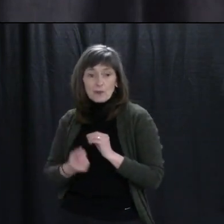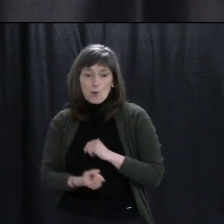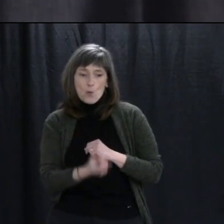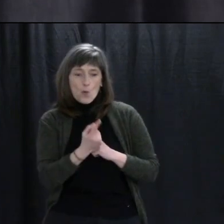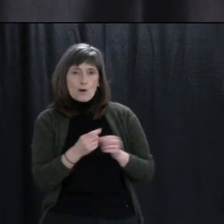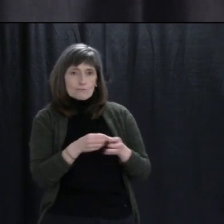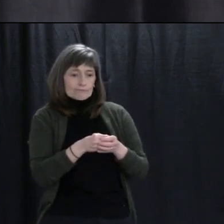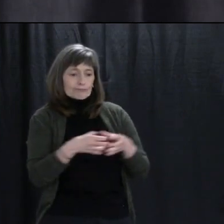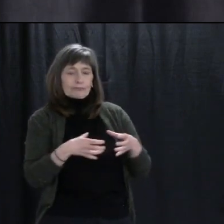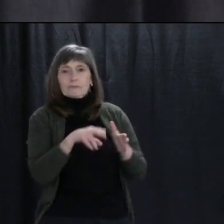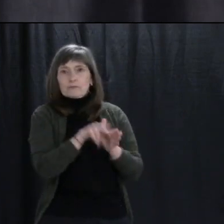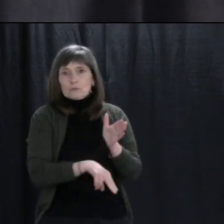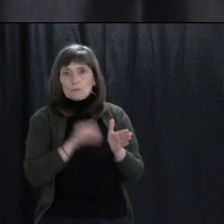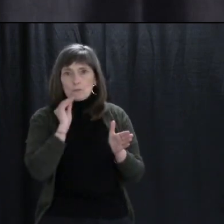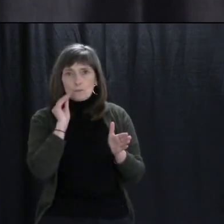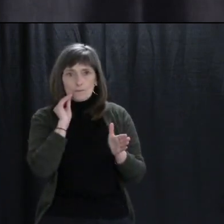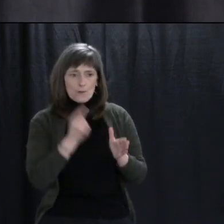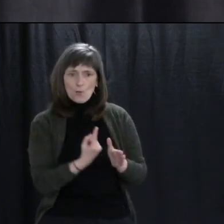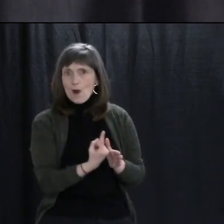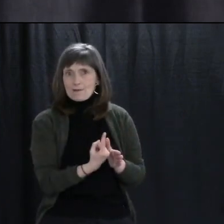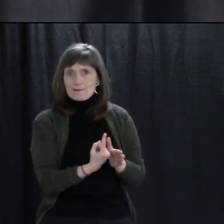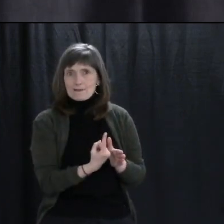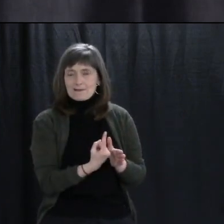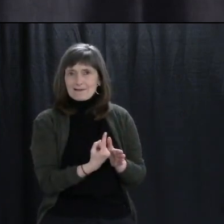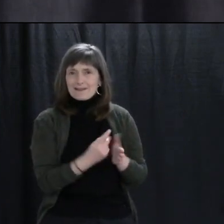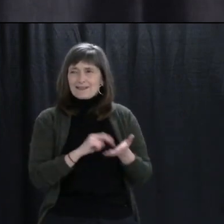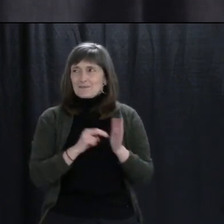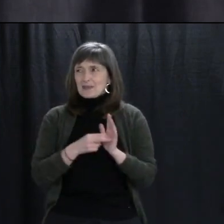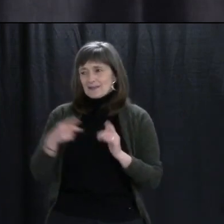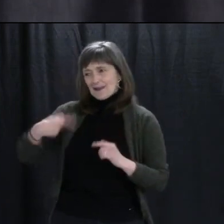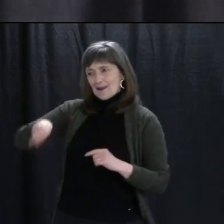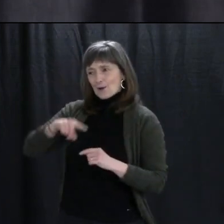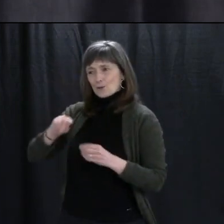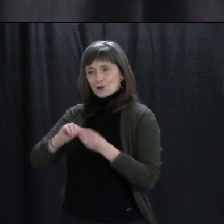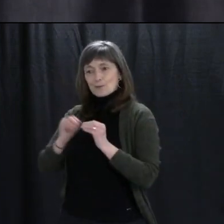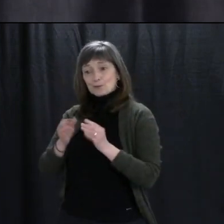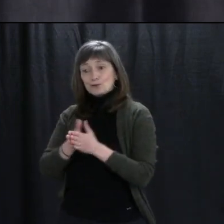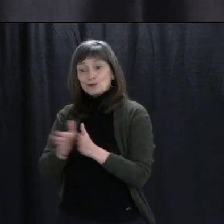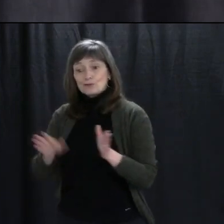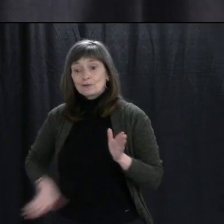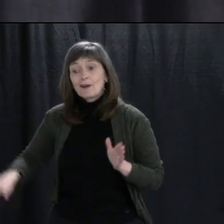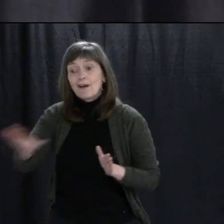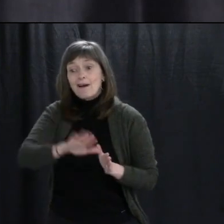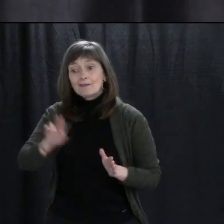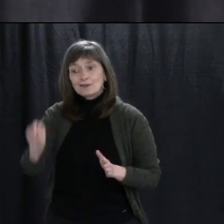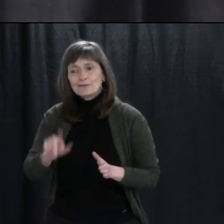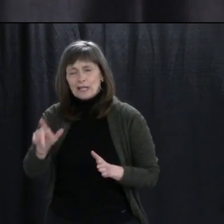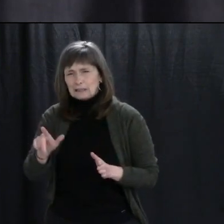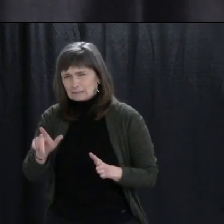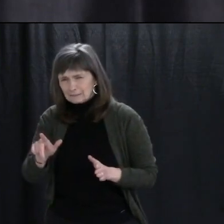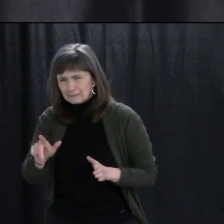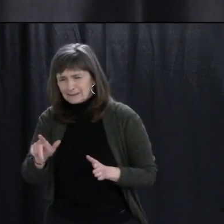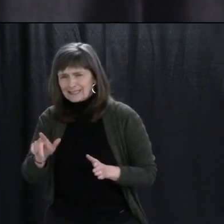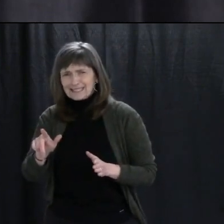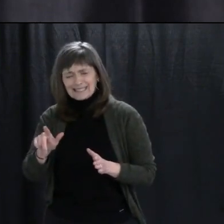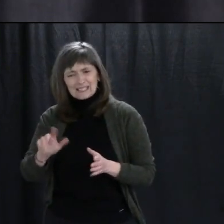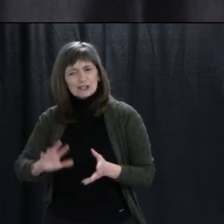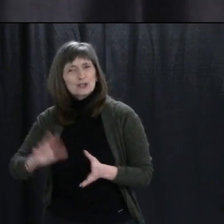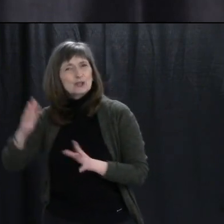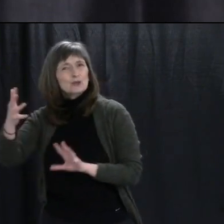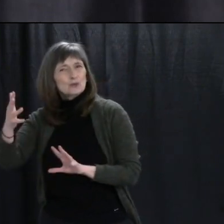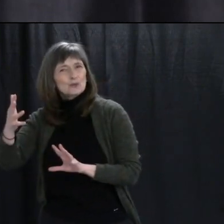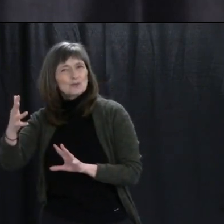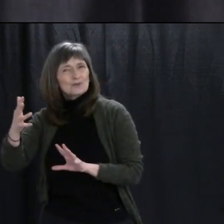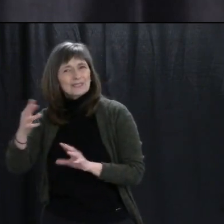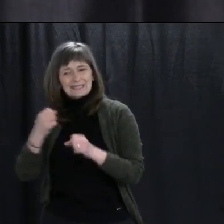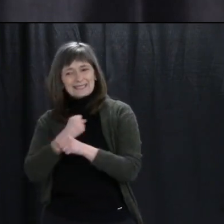one cluster, and that very much skews data, and we've seen that elsewhere. If you take that data out,